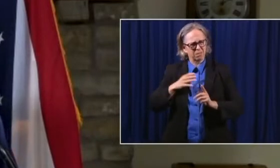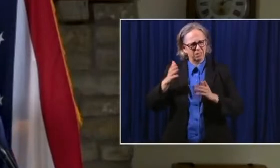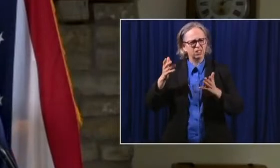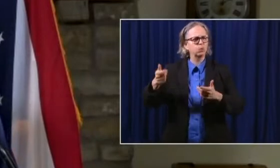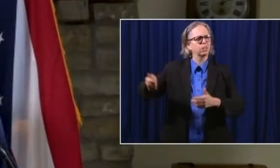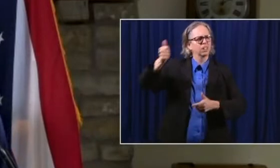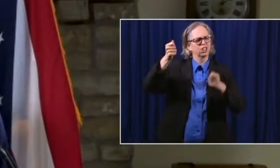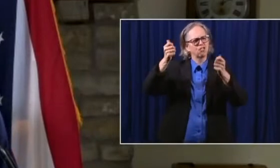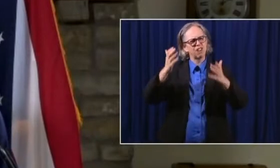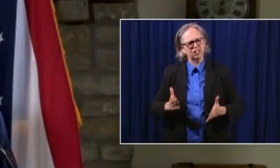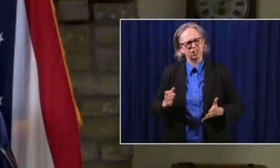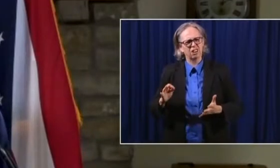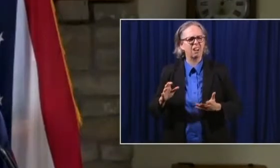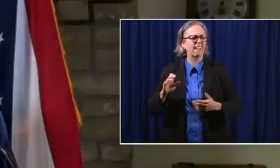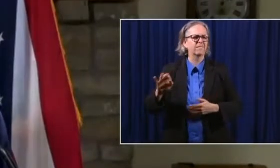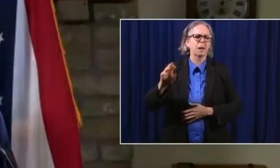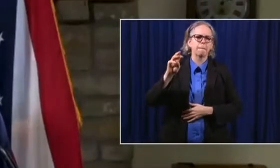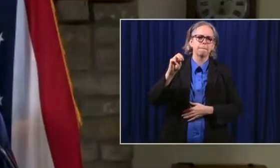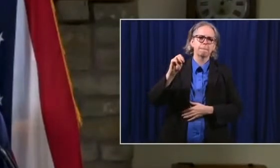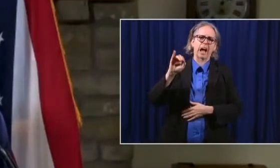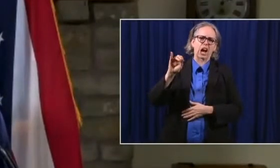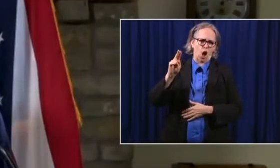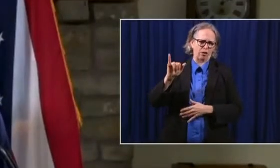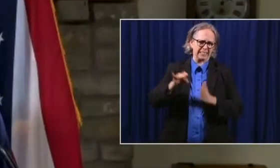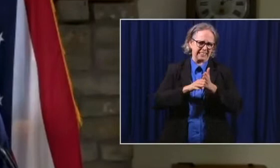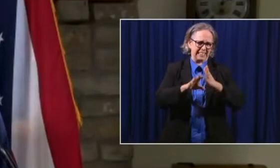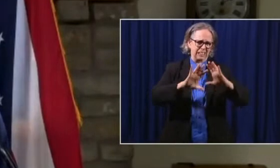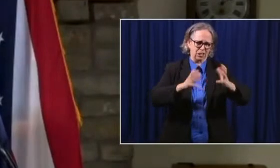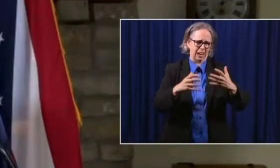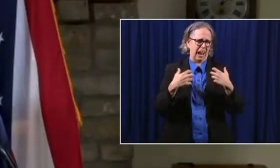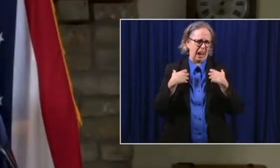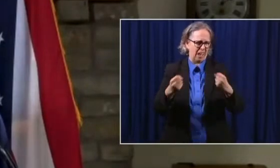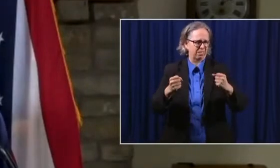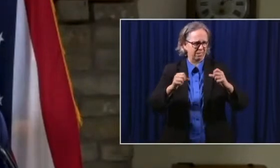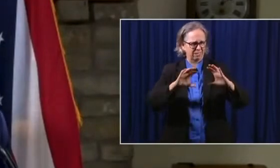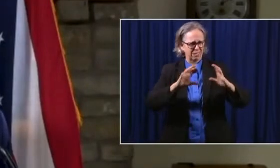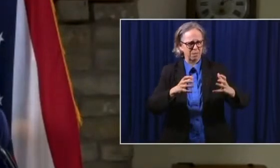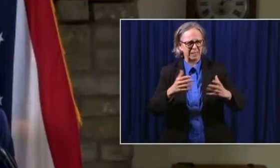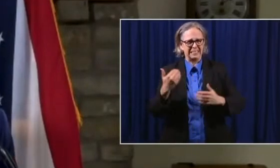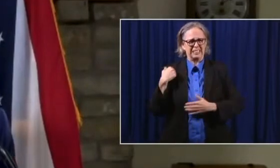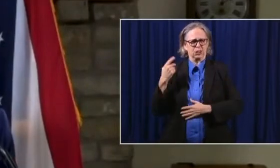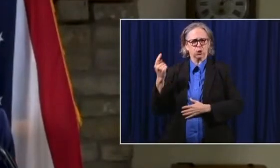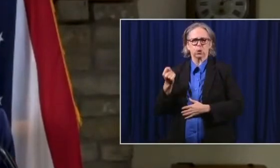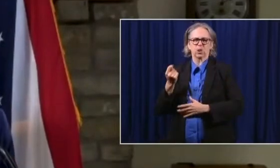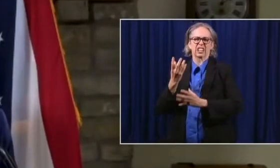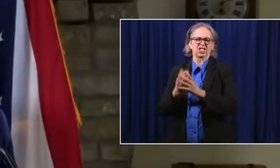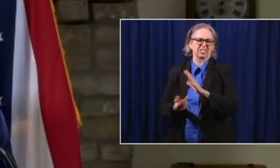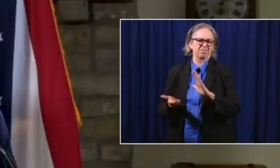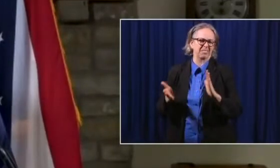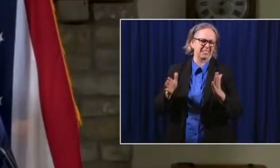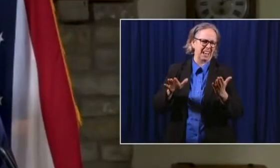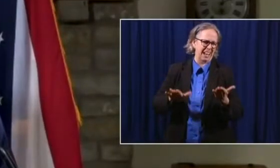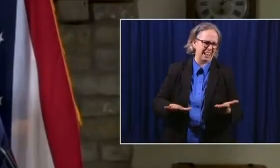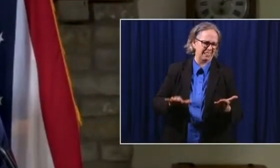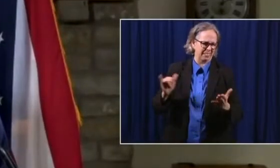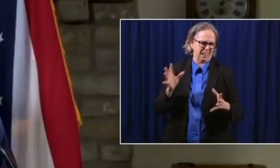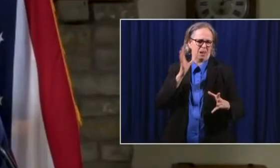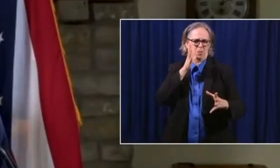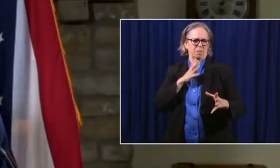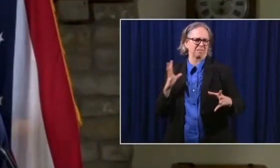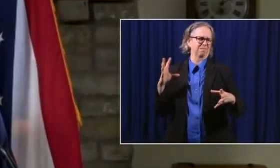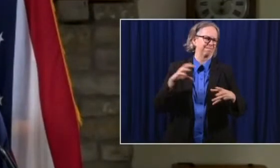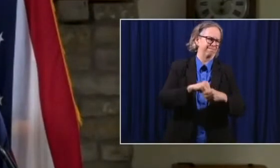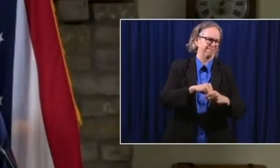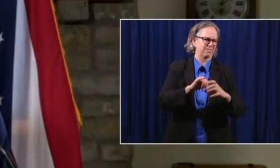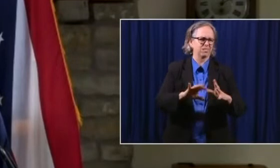on Tuesday. She was a pioneer in the fight for equity, health equity, in Ohio and really throughout the